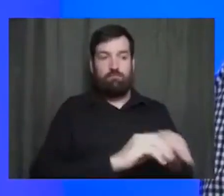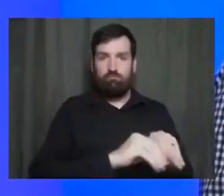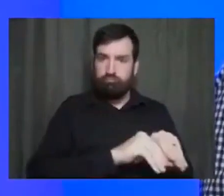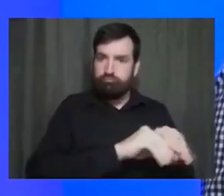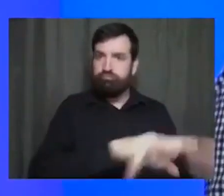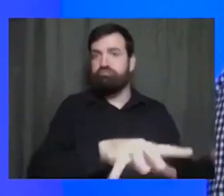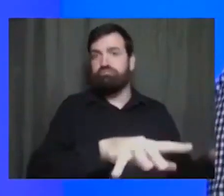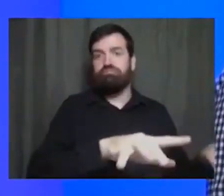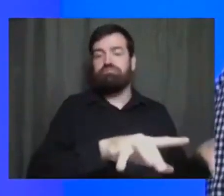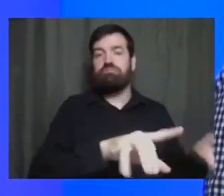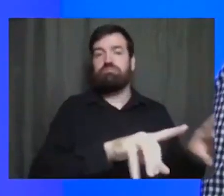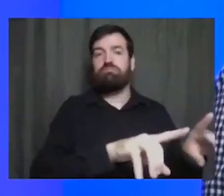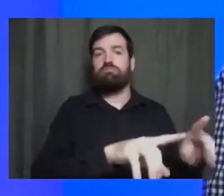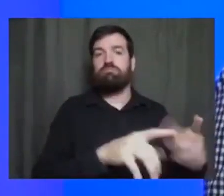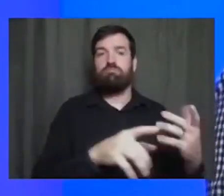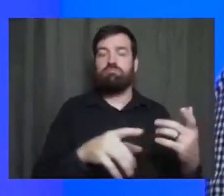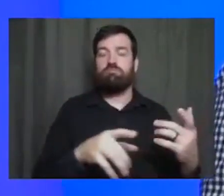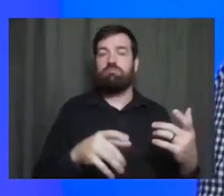and